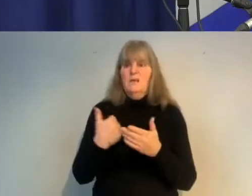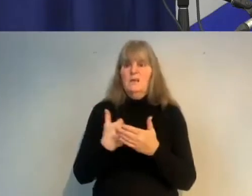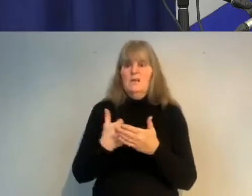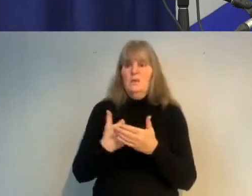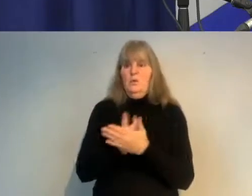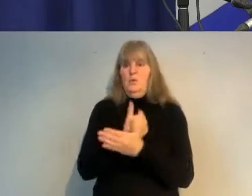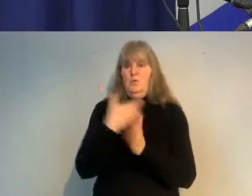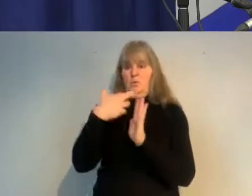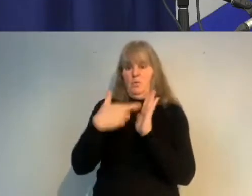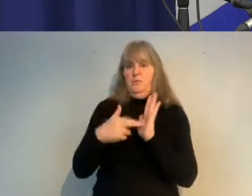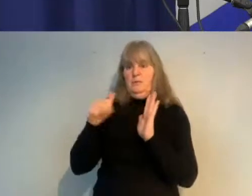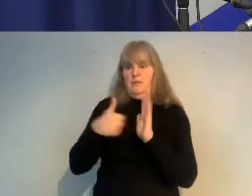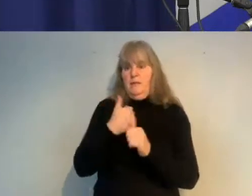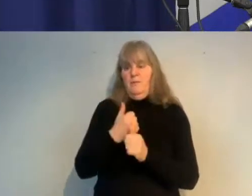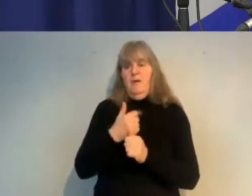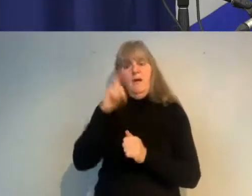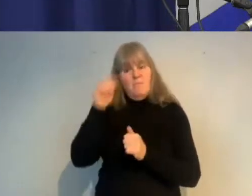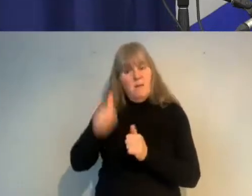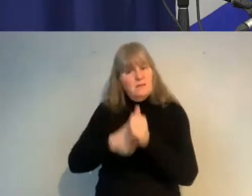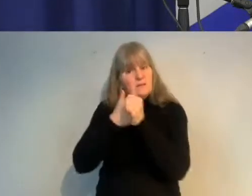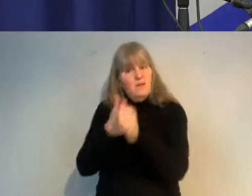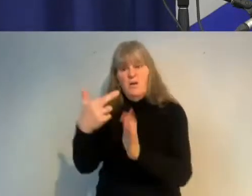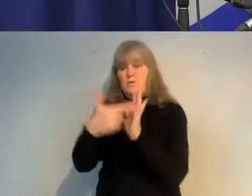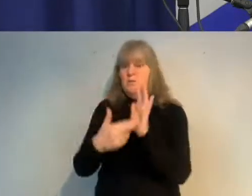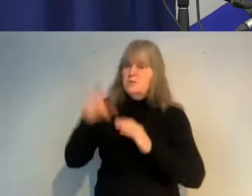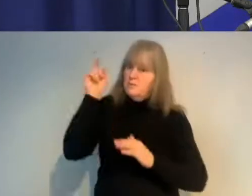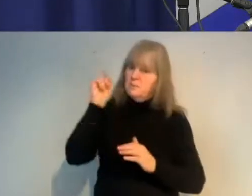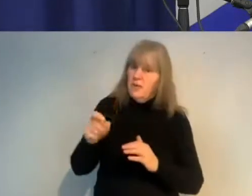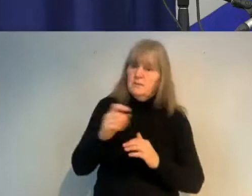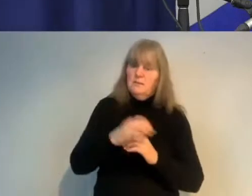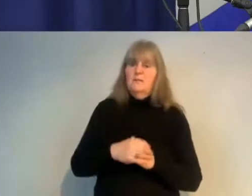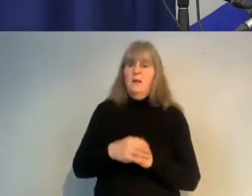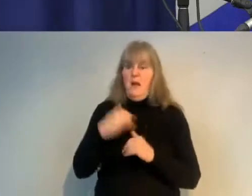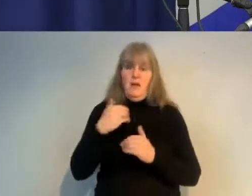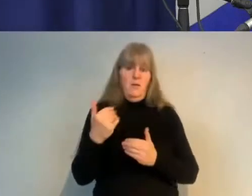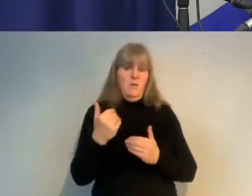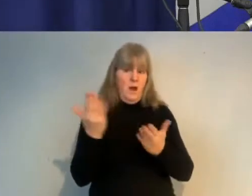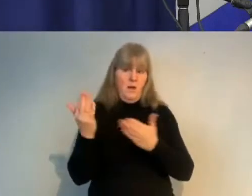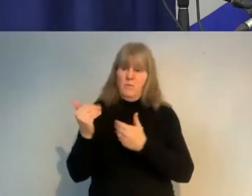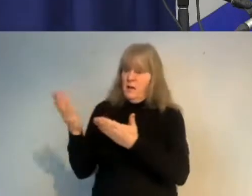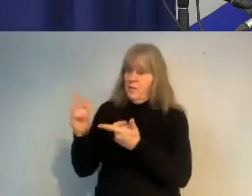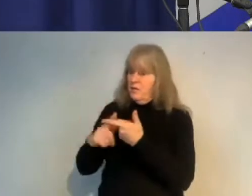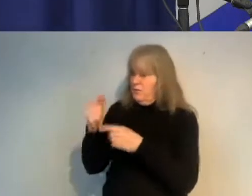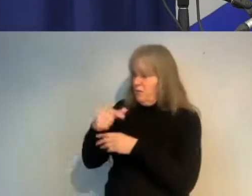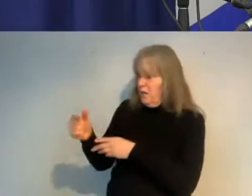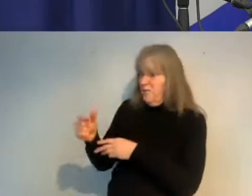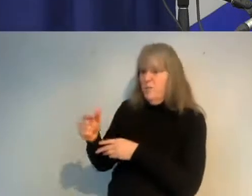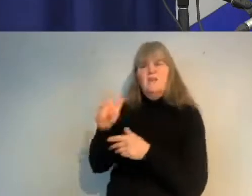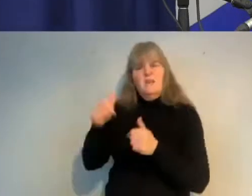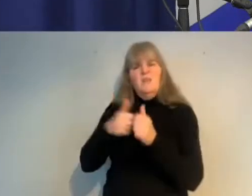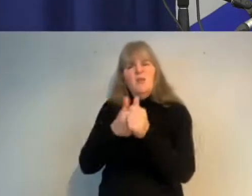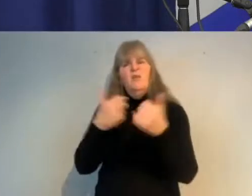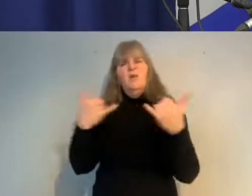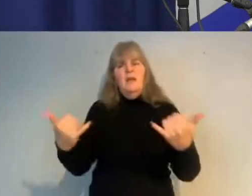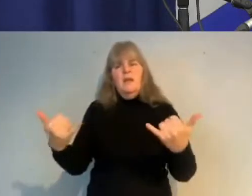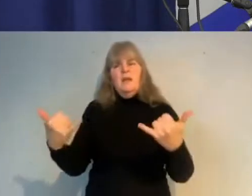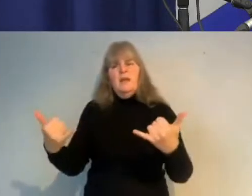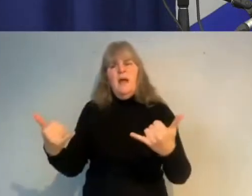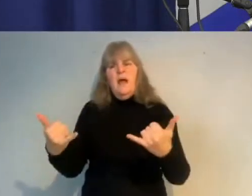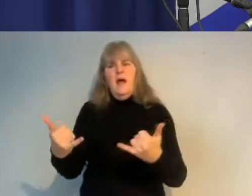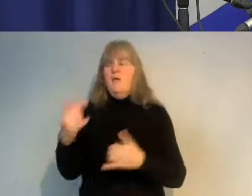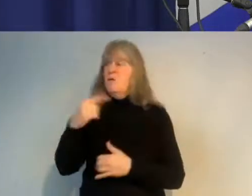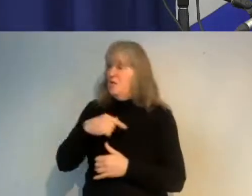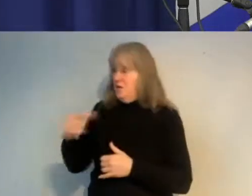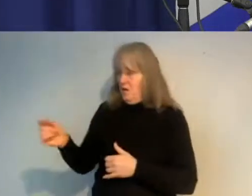these new measures that I recommended to government. We need to start following them now. And the government has put these in place in